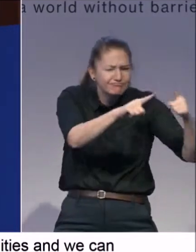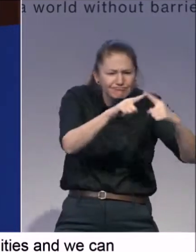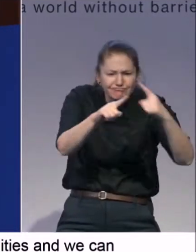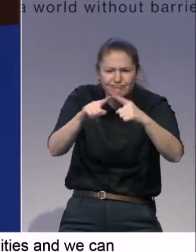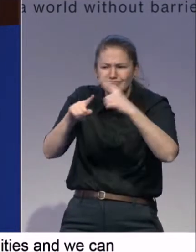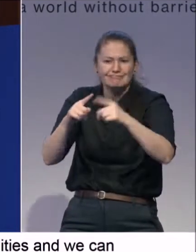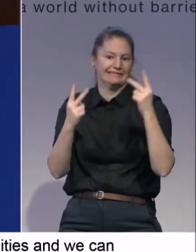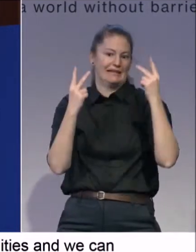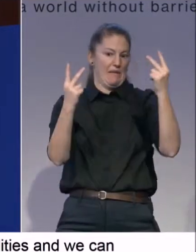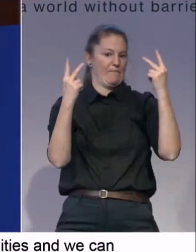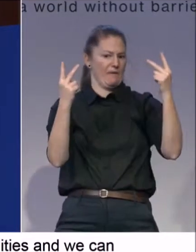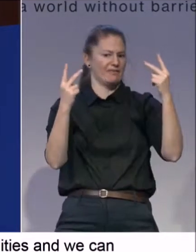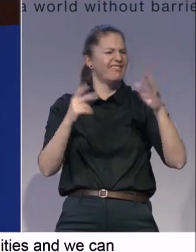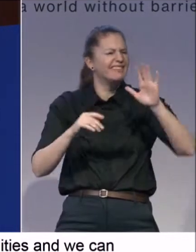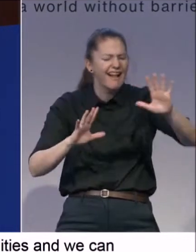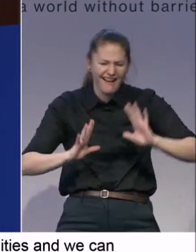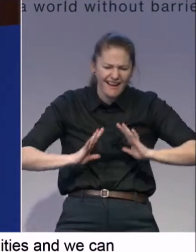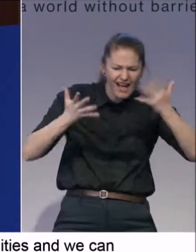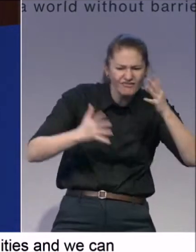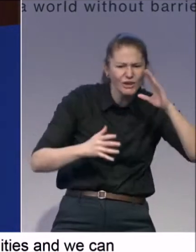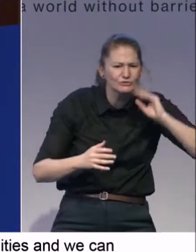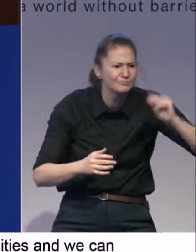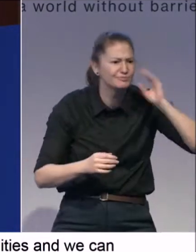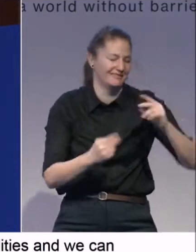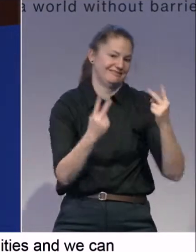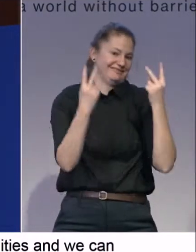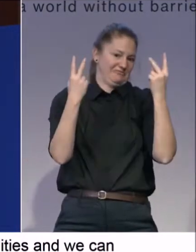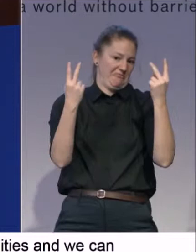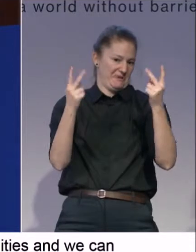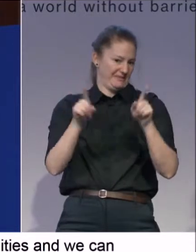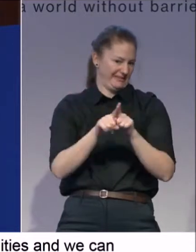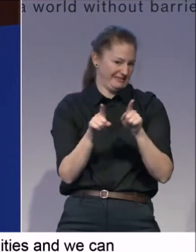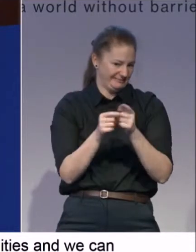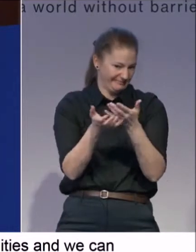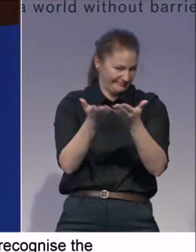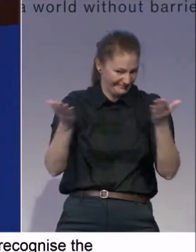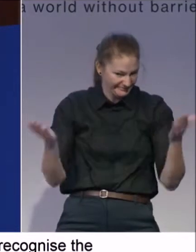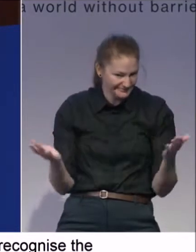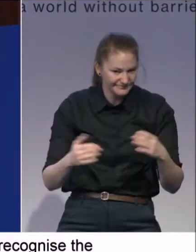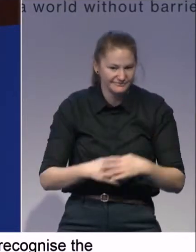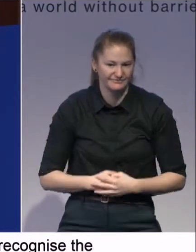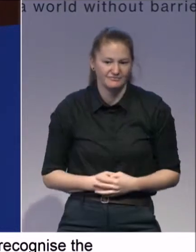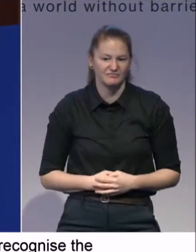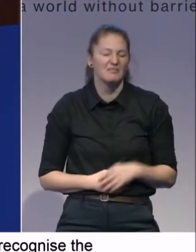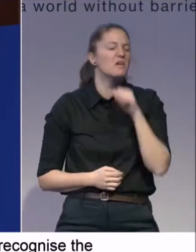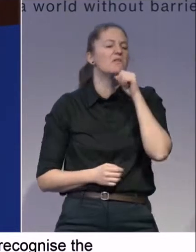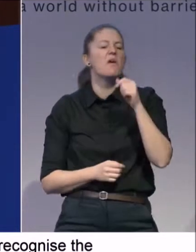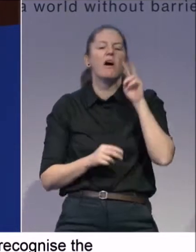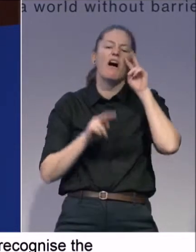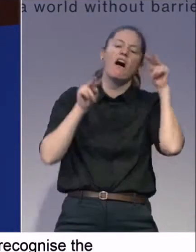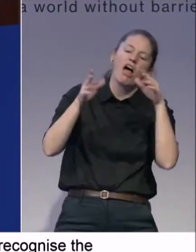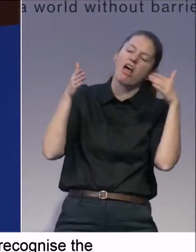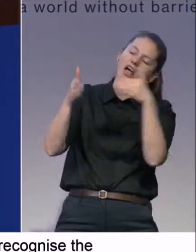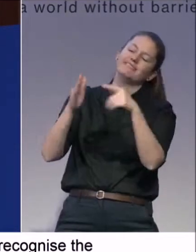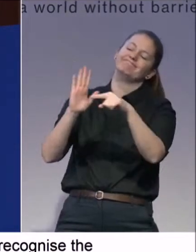experience give us, and not only what they taking from us and what